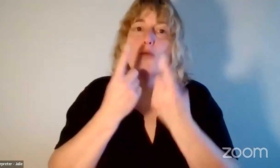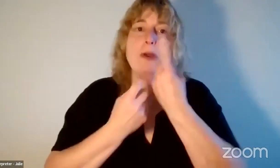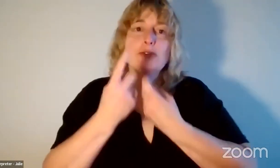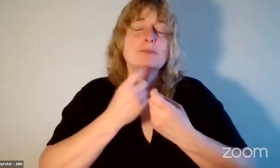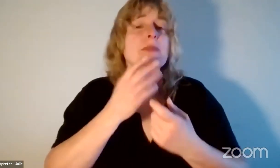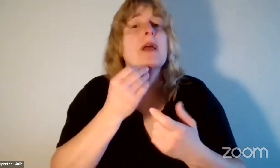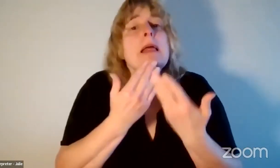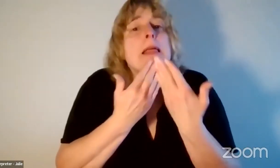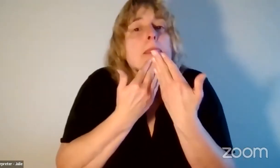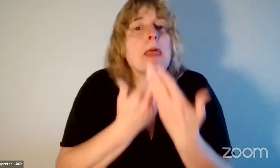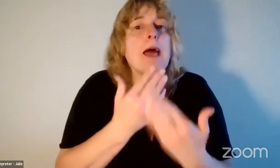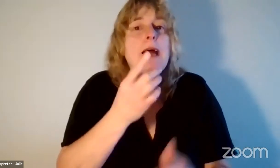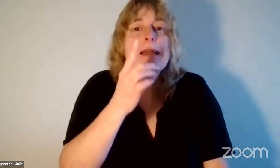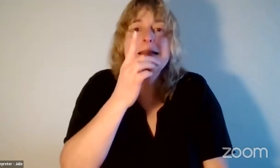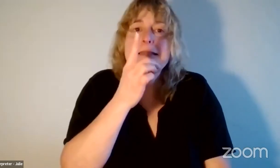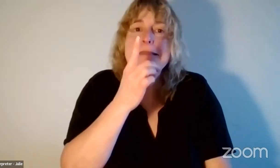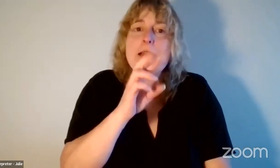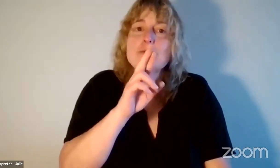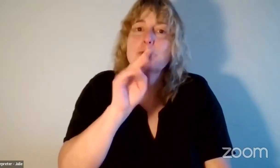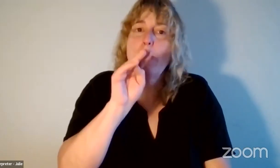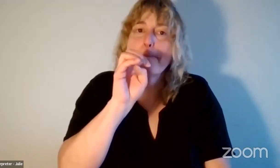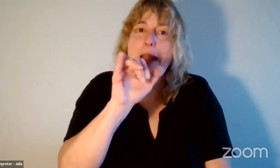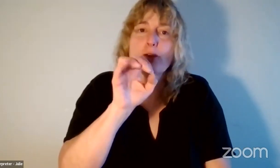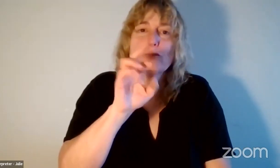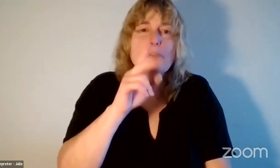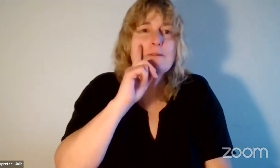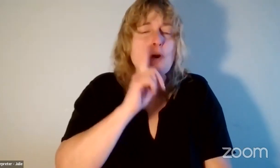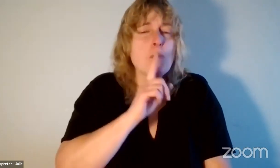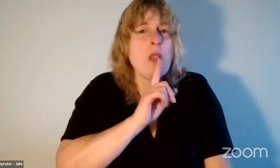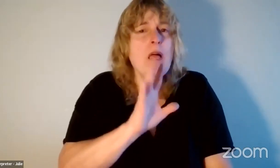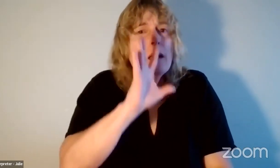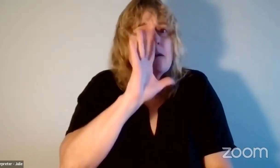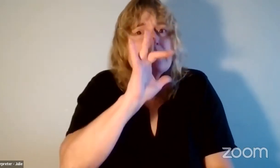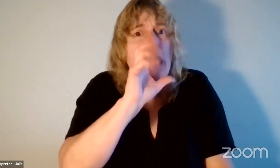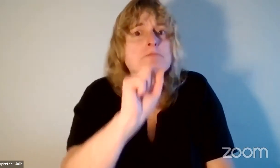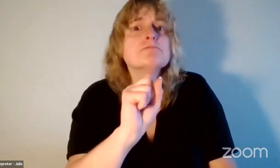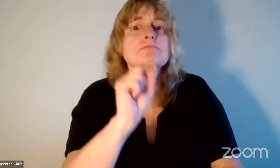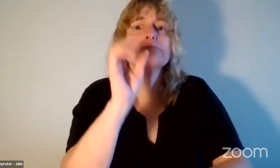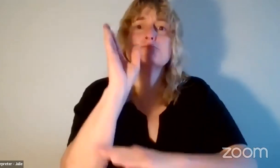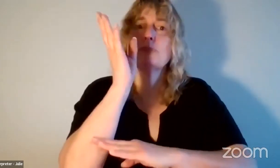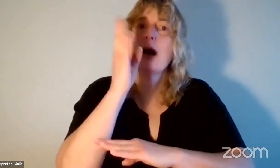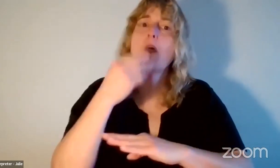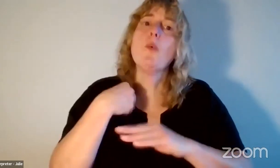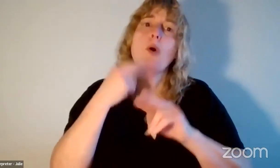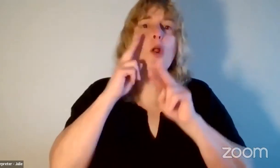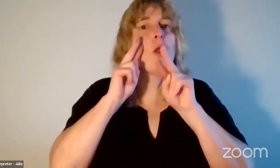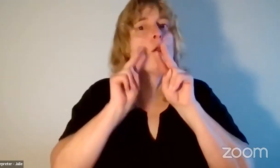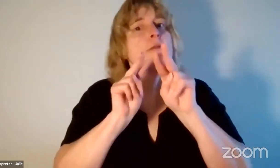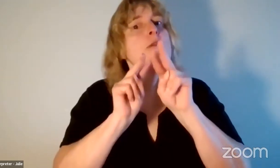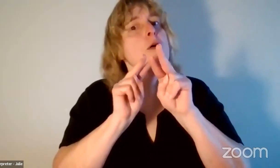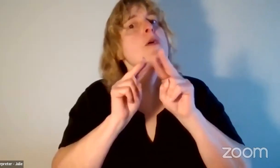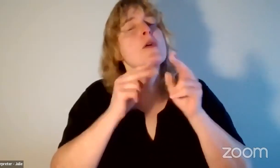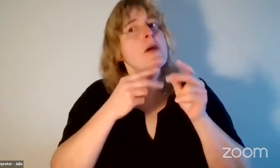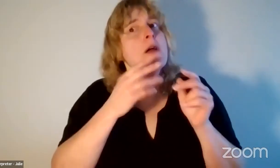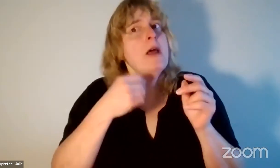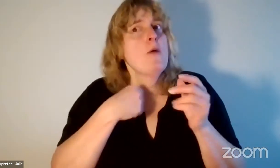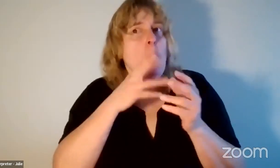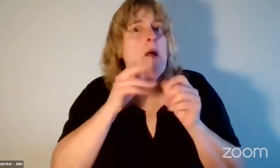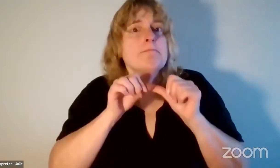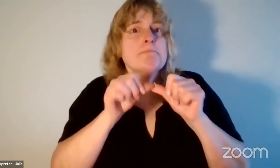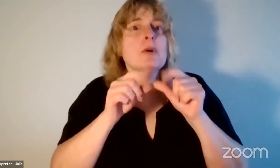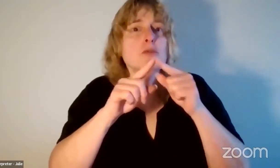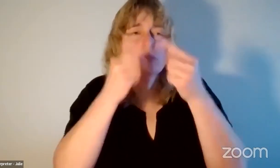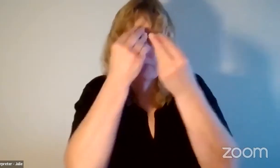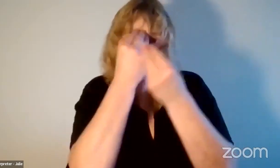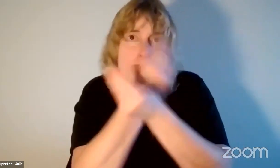presentation. So we'll look forward to your questions. And of course, we will be continuing to put more information out through